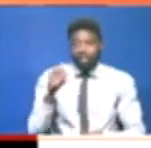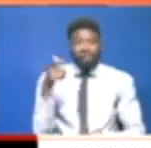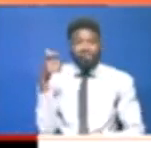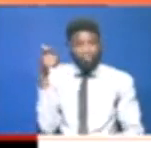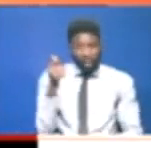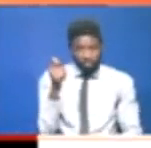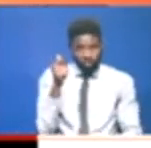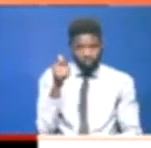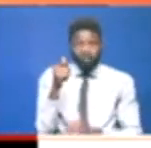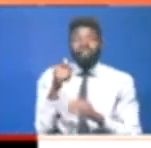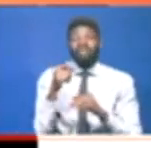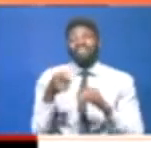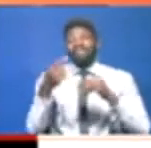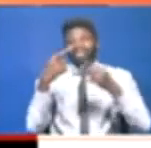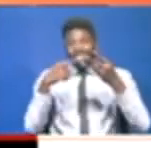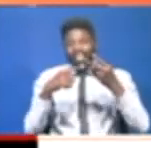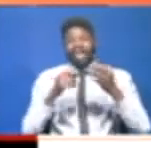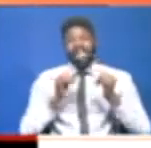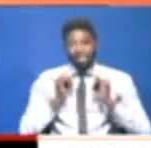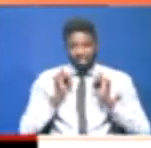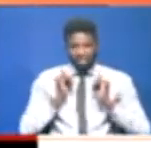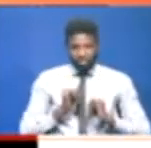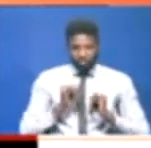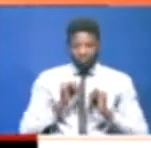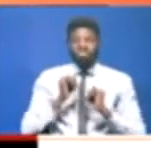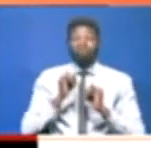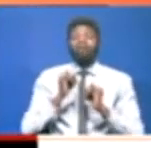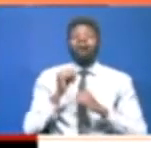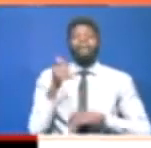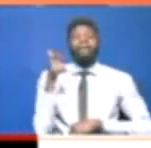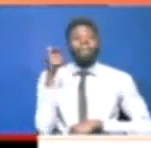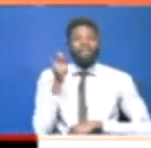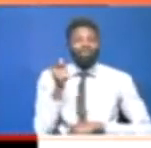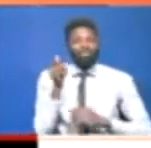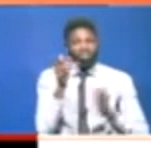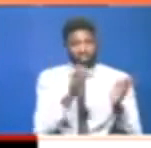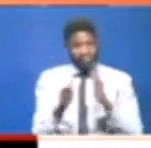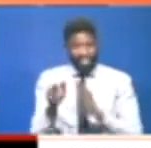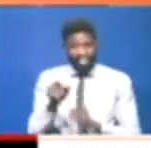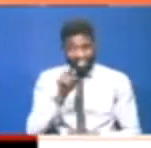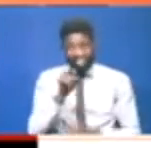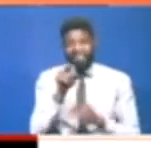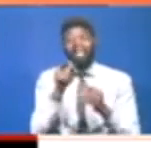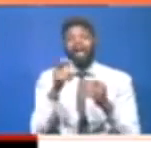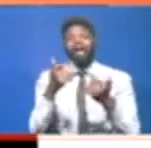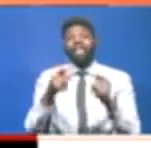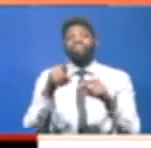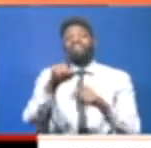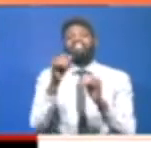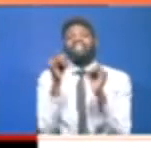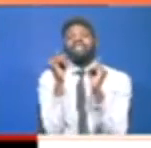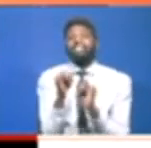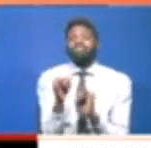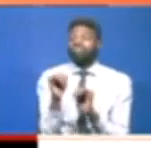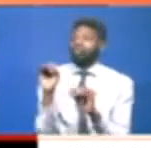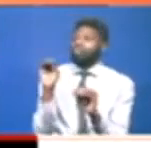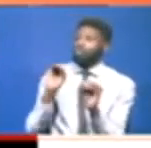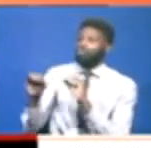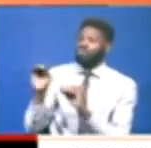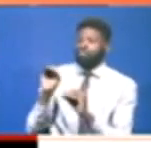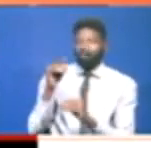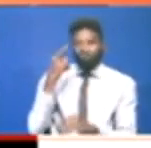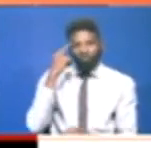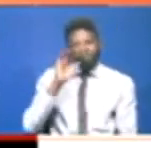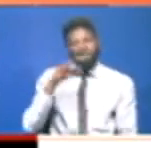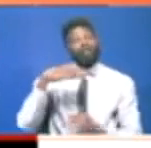plans. Now, the individual pension plans allows you as an individual now still to contribute towards towards your retirement